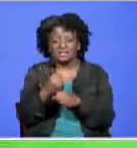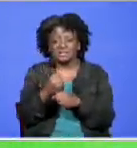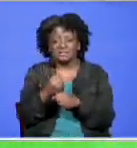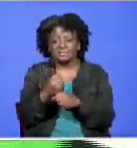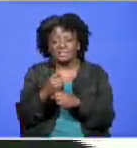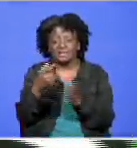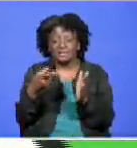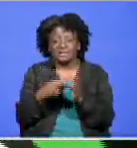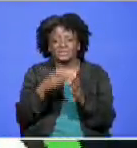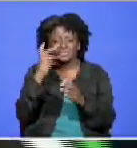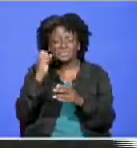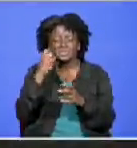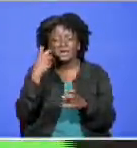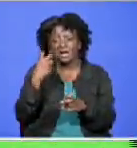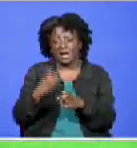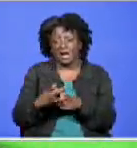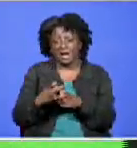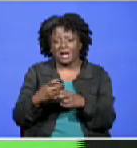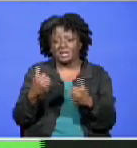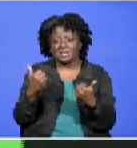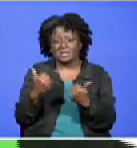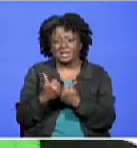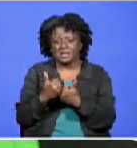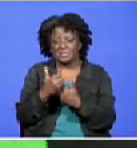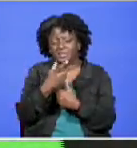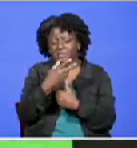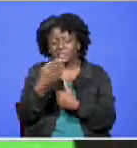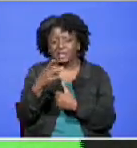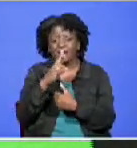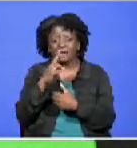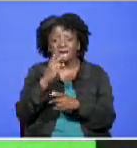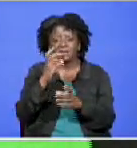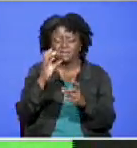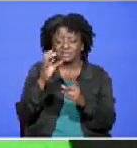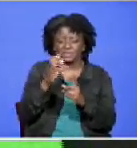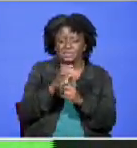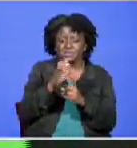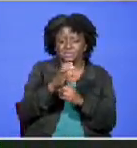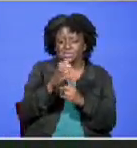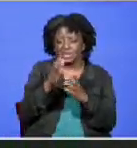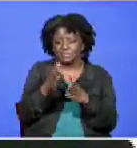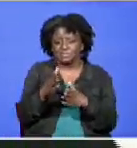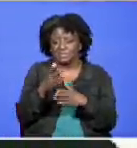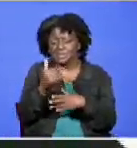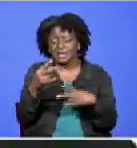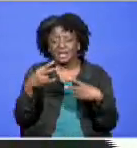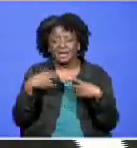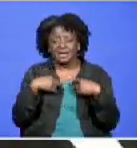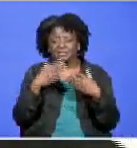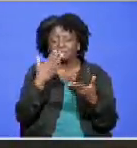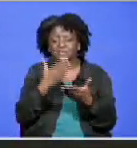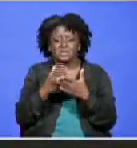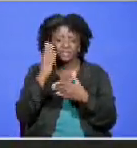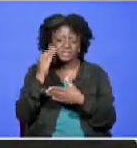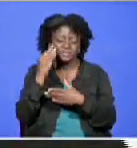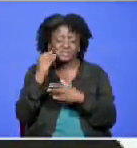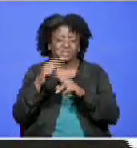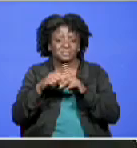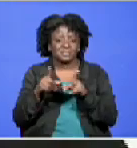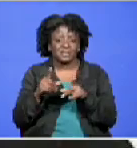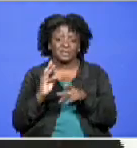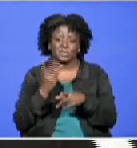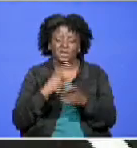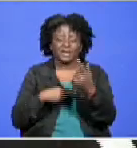hard game. They're the champs, they have good experience, but the Panthers now, we coming. My guys, hats off to my guys. They played a hell of a